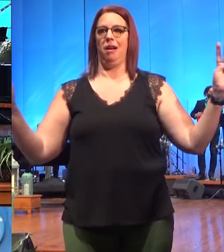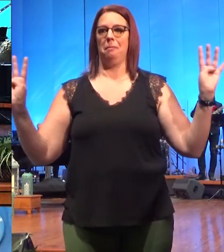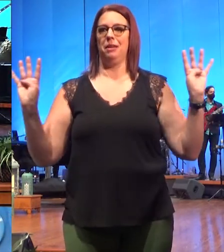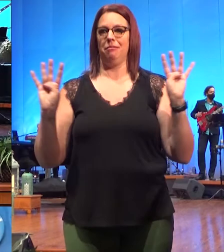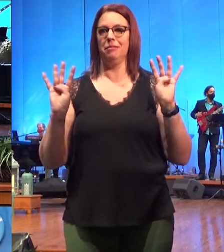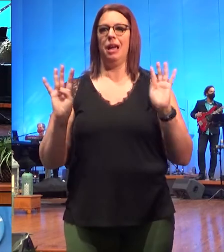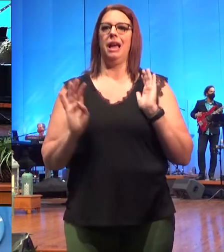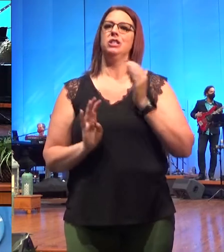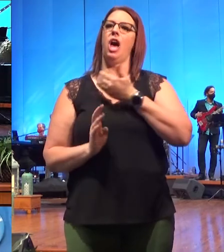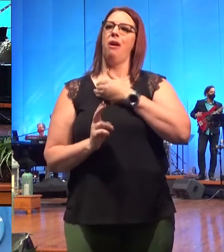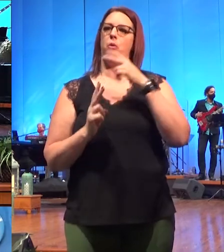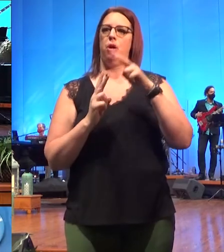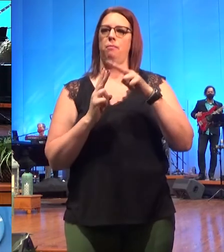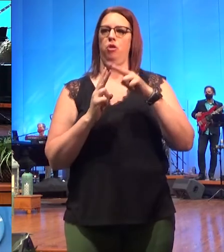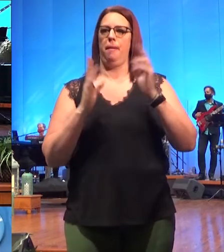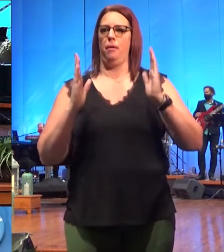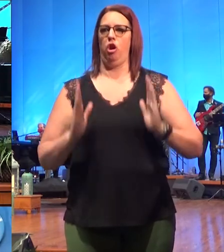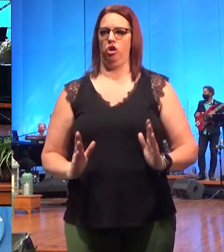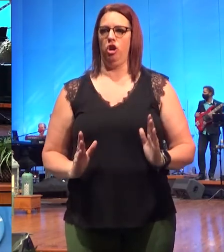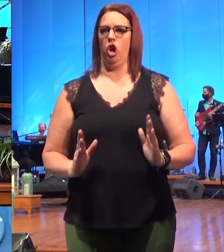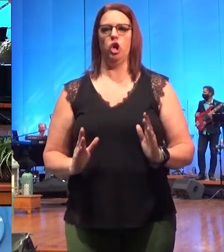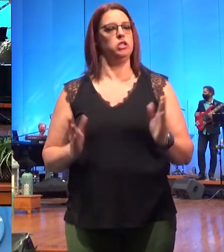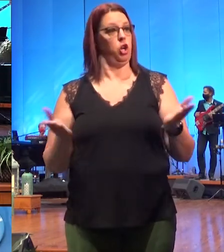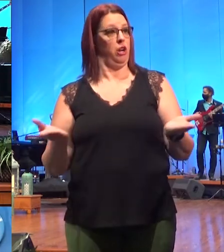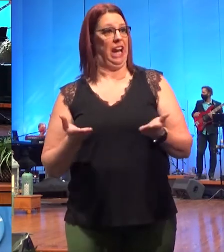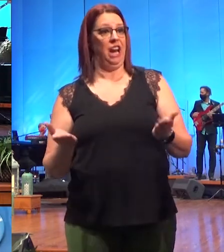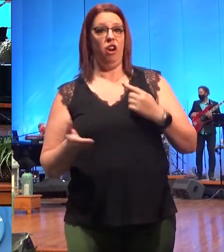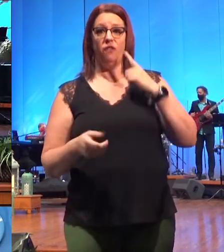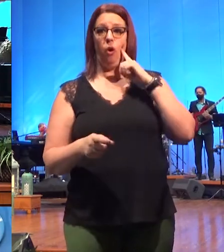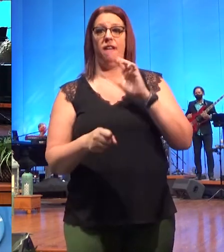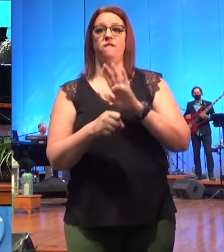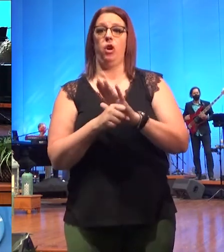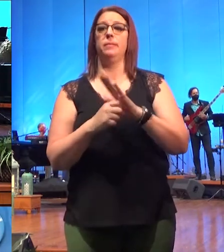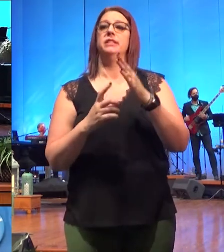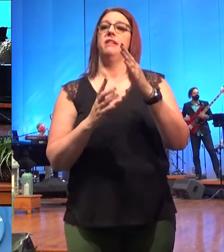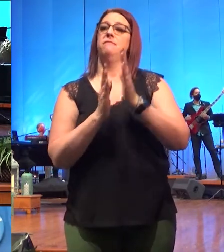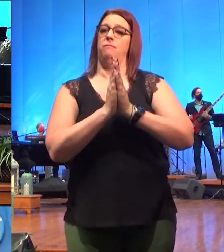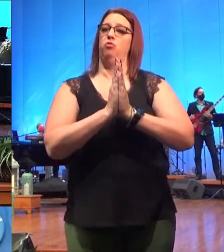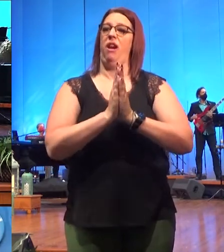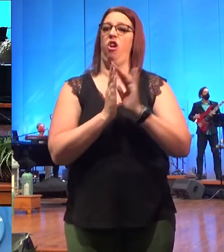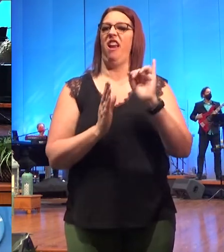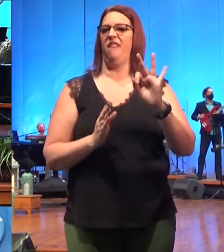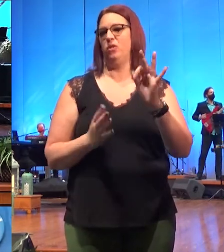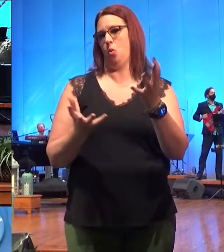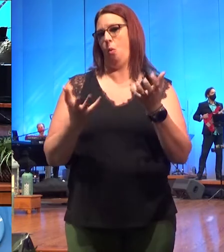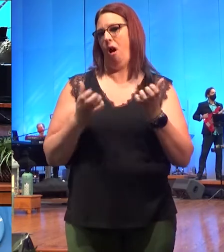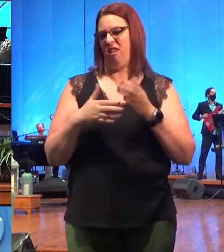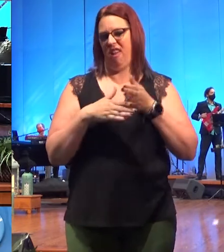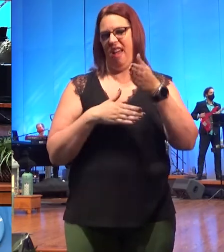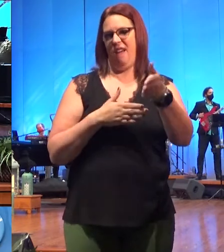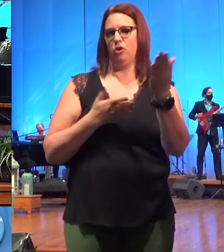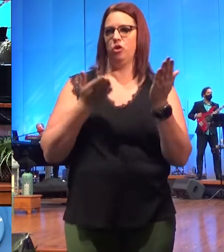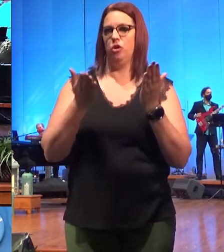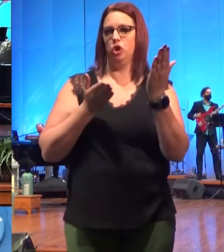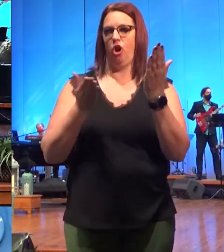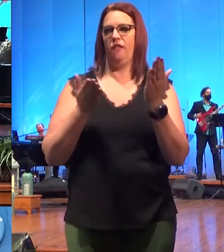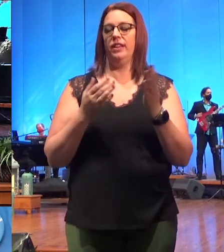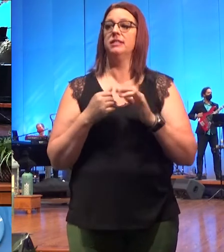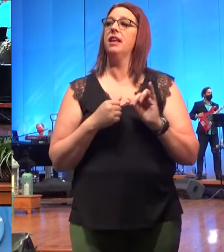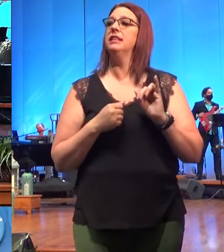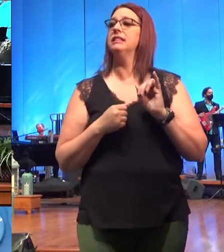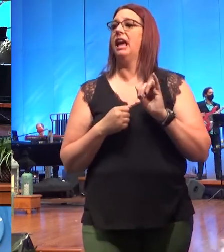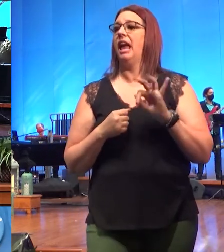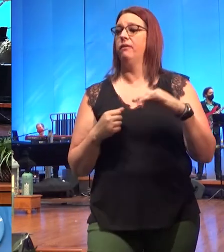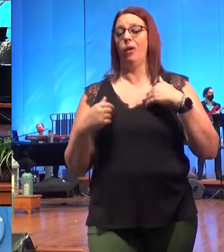practitioners who are here to do an affirmative prayer with you after the service if that calls to you. So whether you're moving through